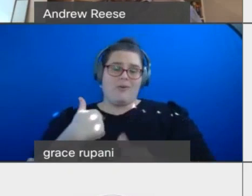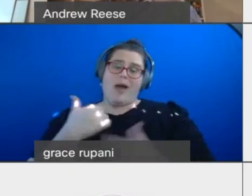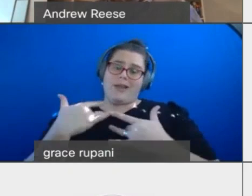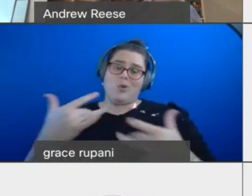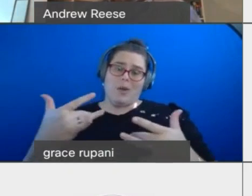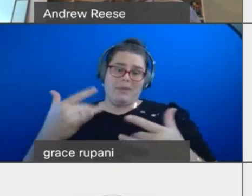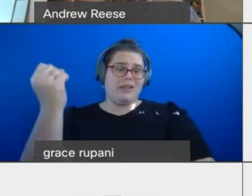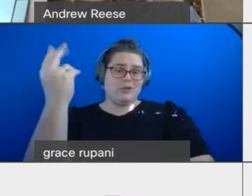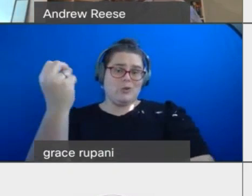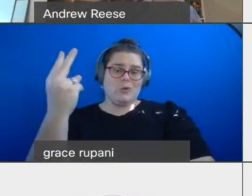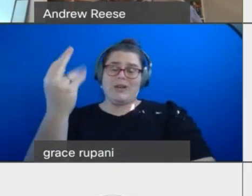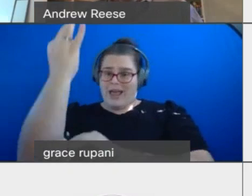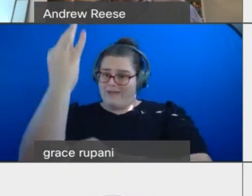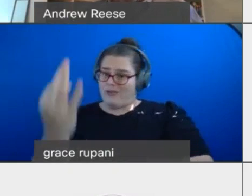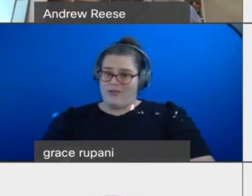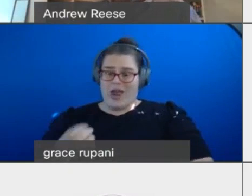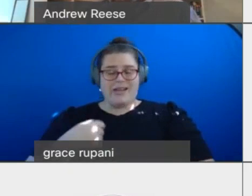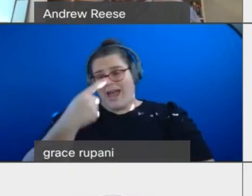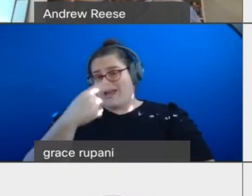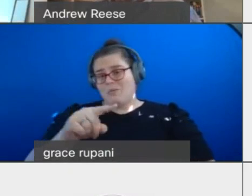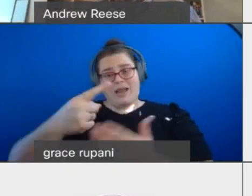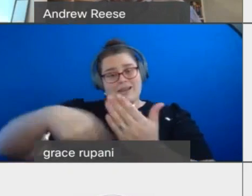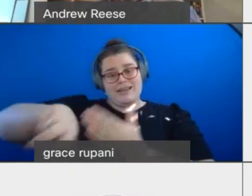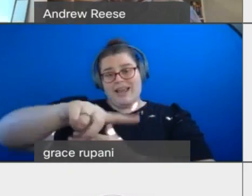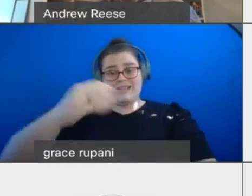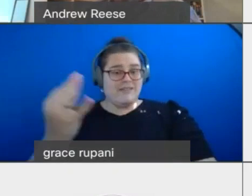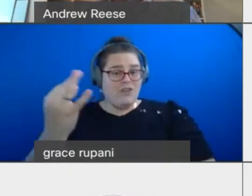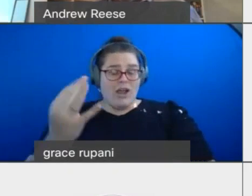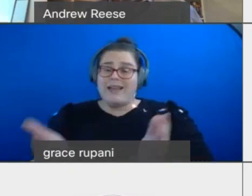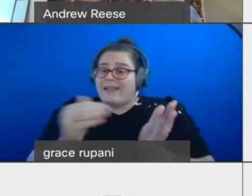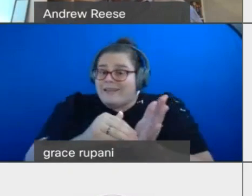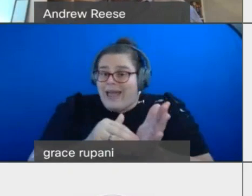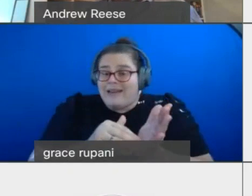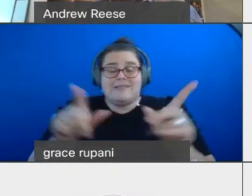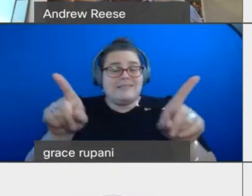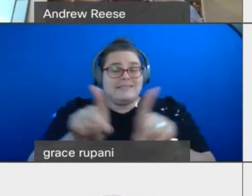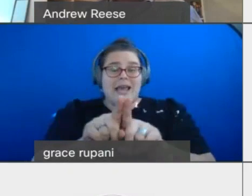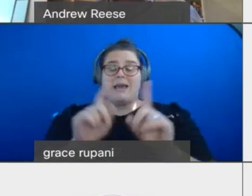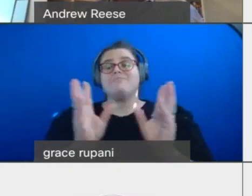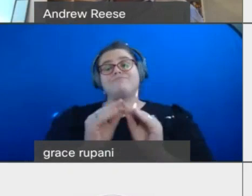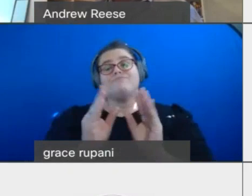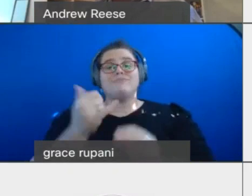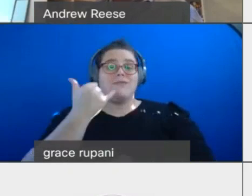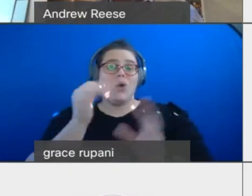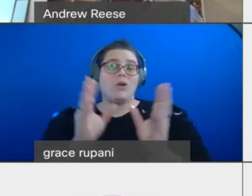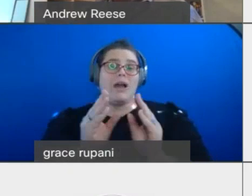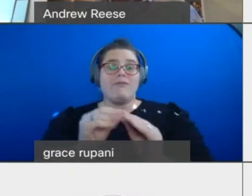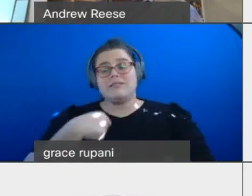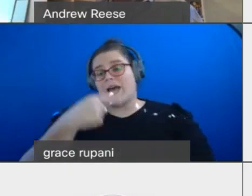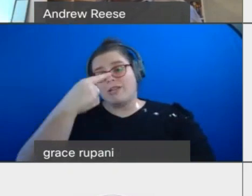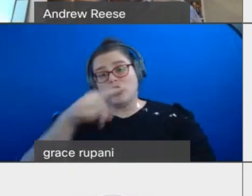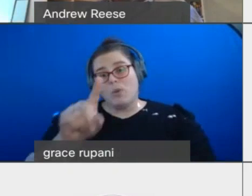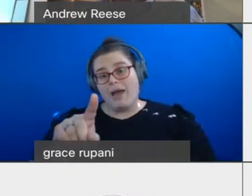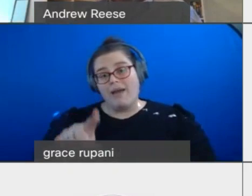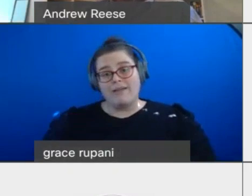I have no problem with spending next Friday in this same way. But I think people come to see that day